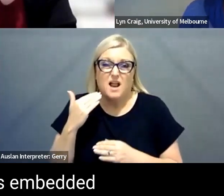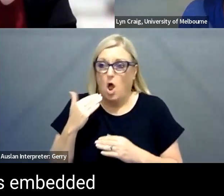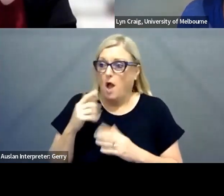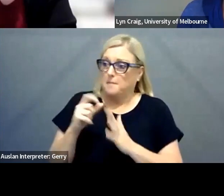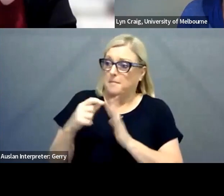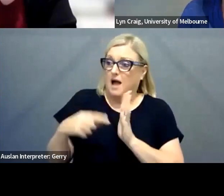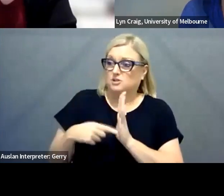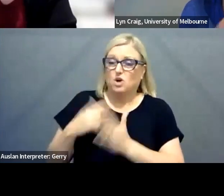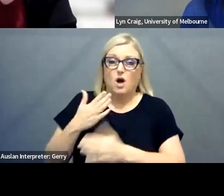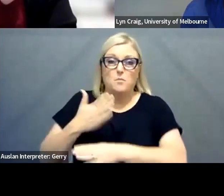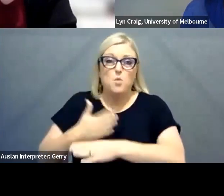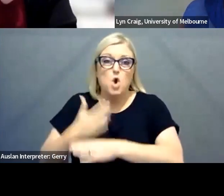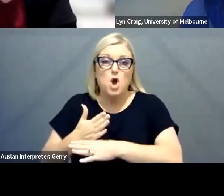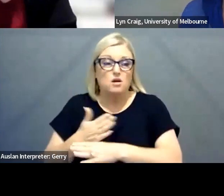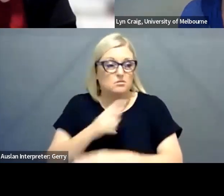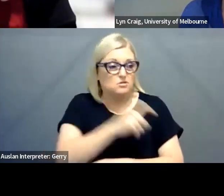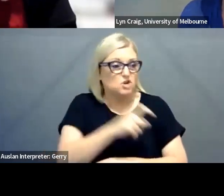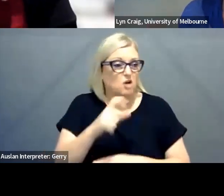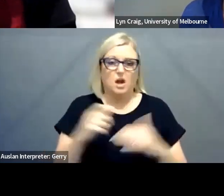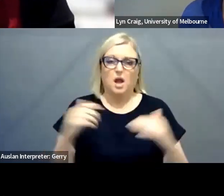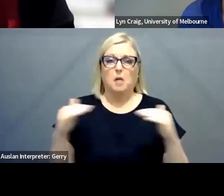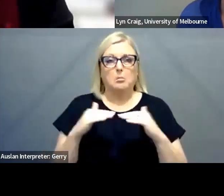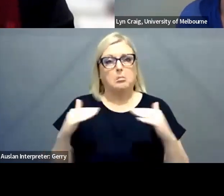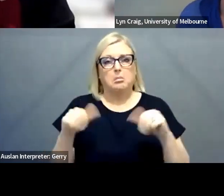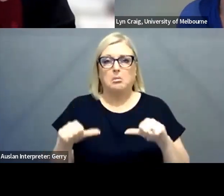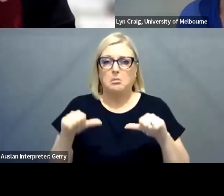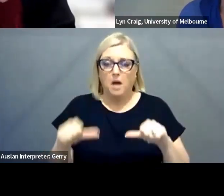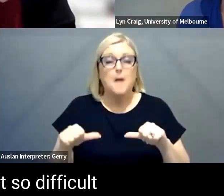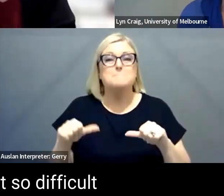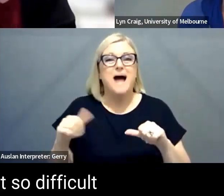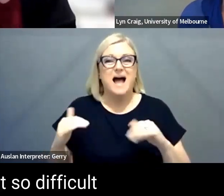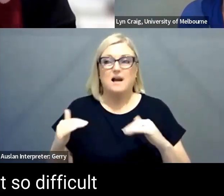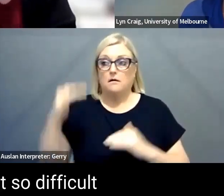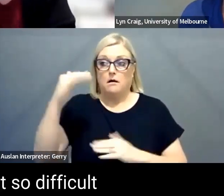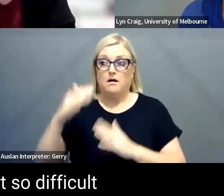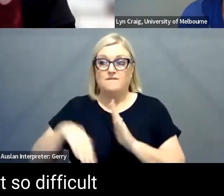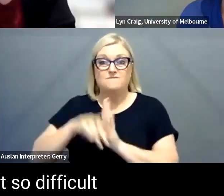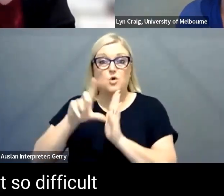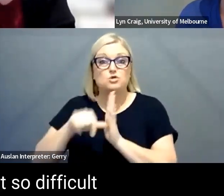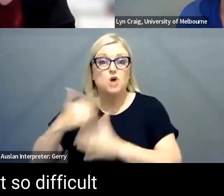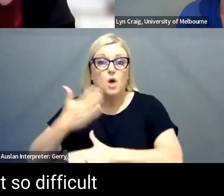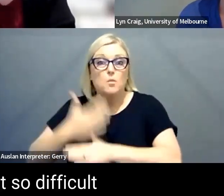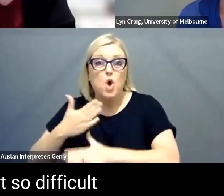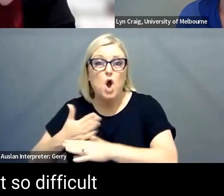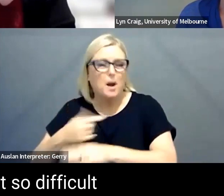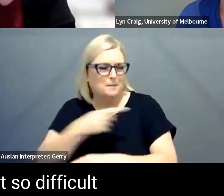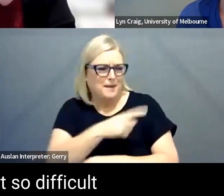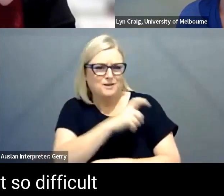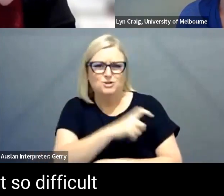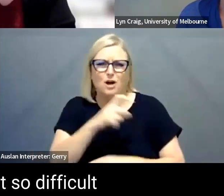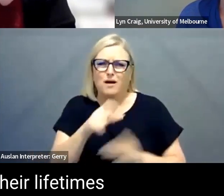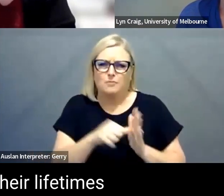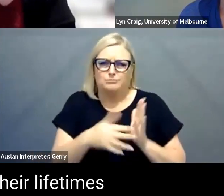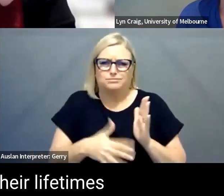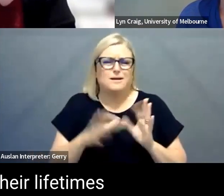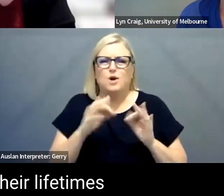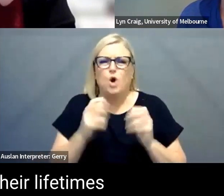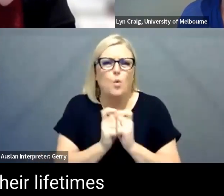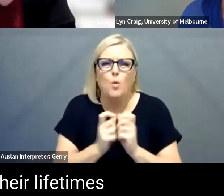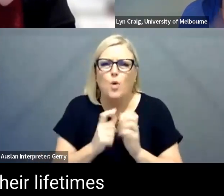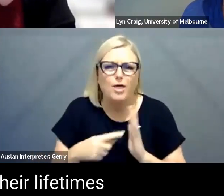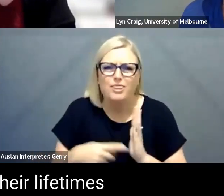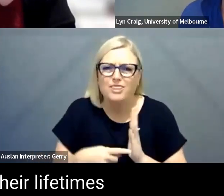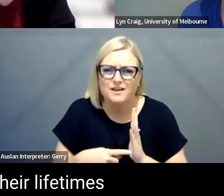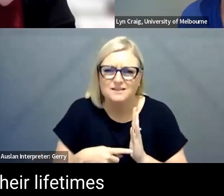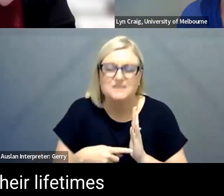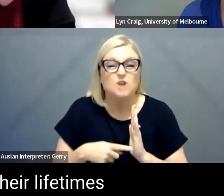full-time male part-time female partnership that's kind of makes it so difficult for women to plan